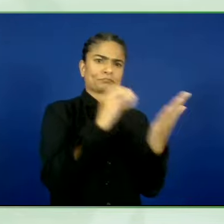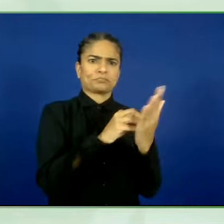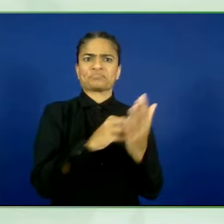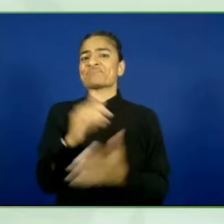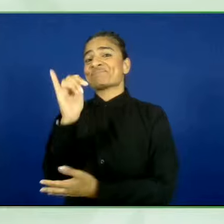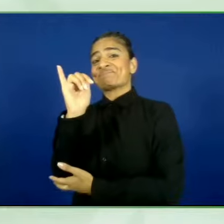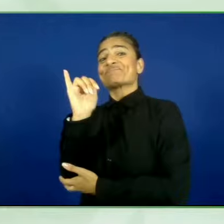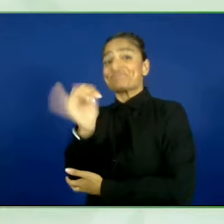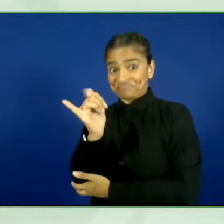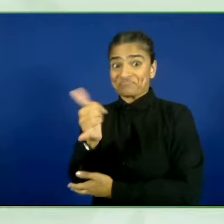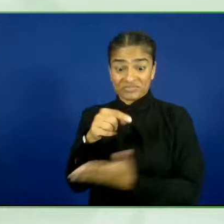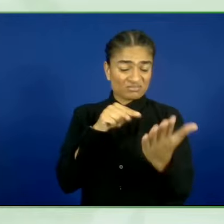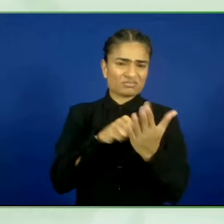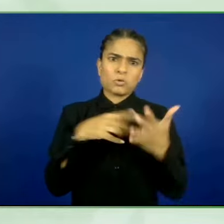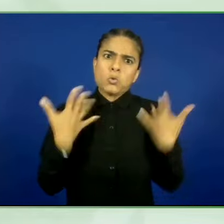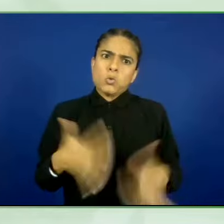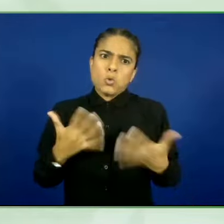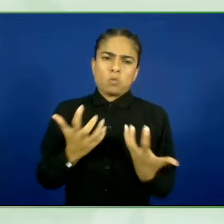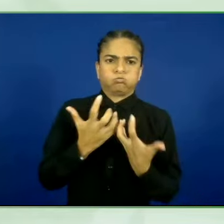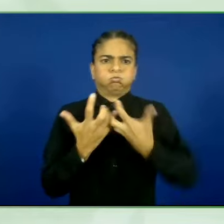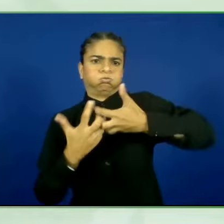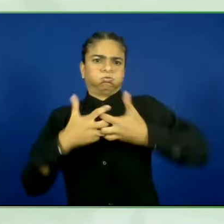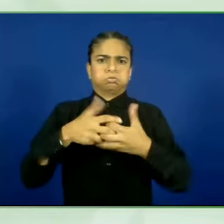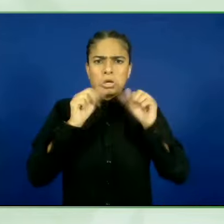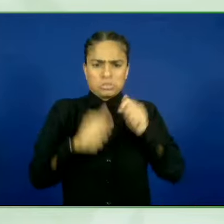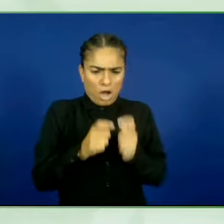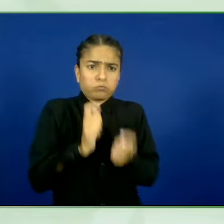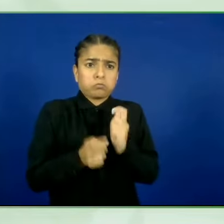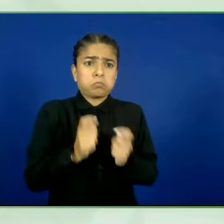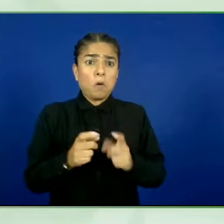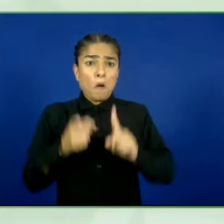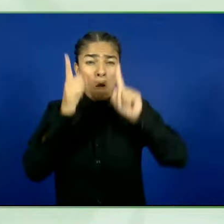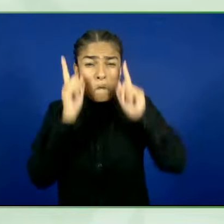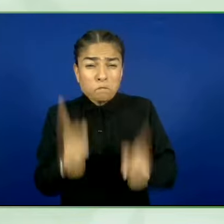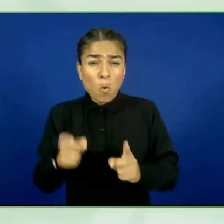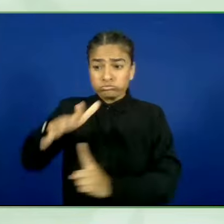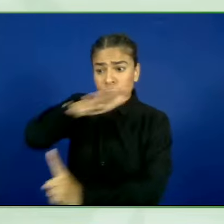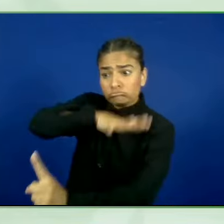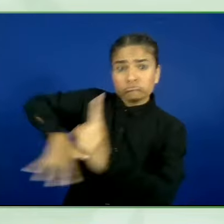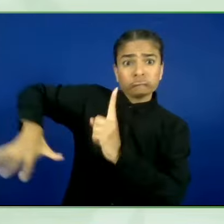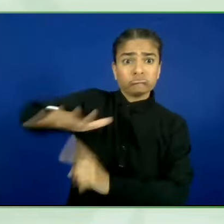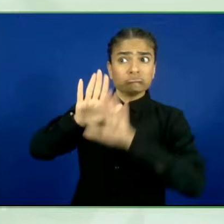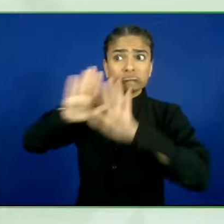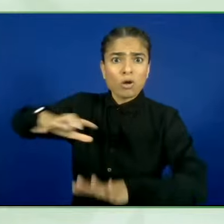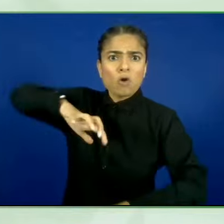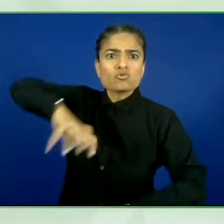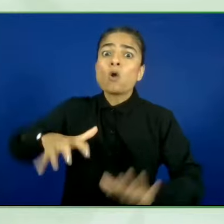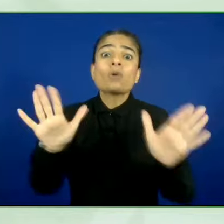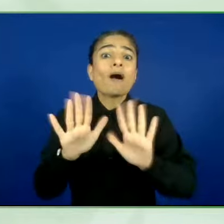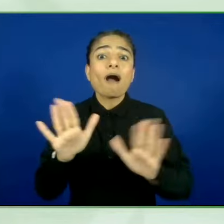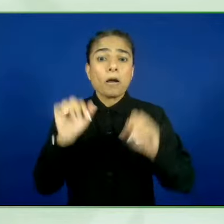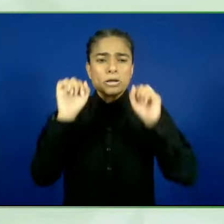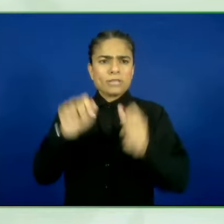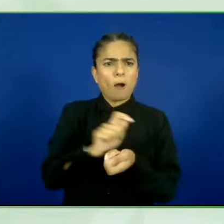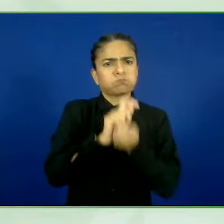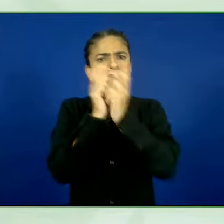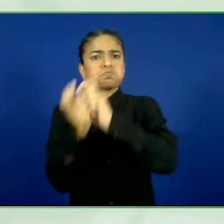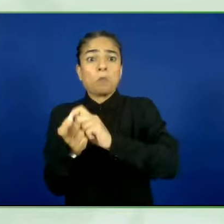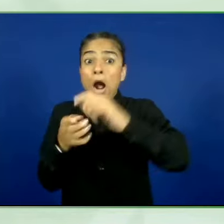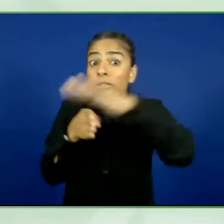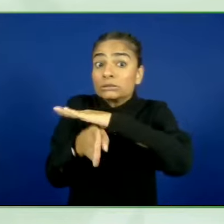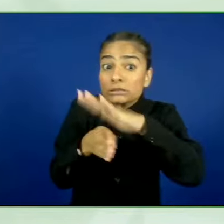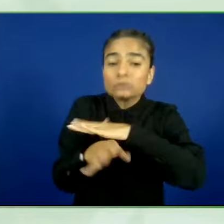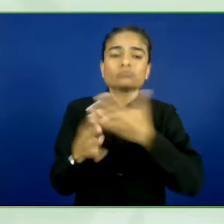disability inclusion because it has the talkback features, which can be used for anybody that requires that kind of support.